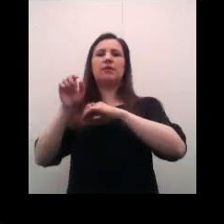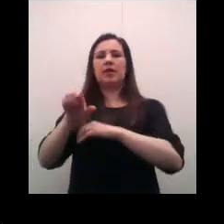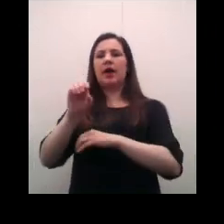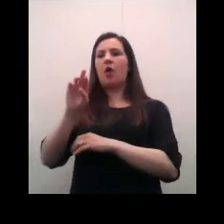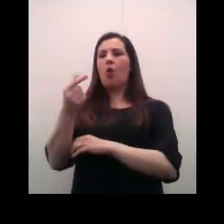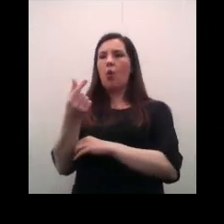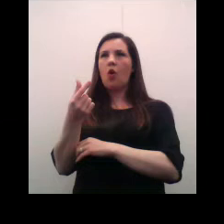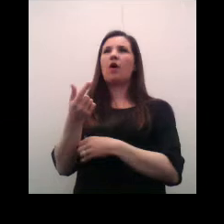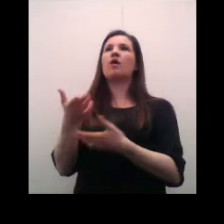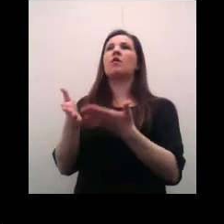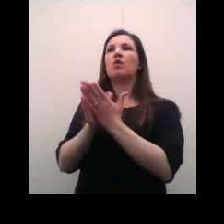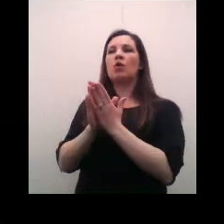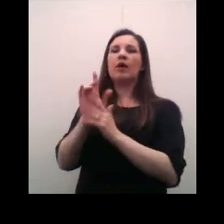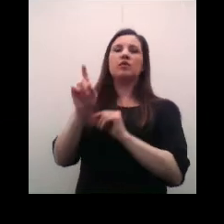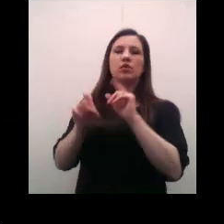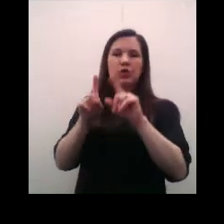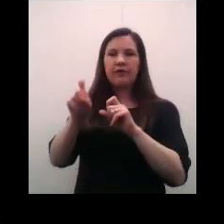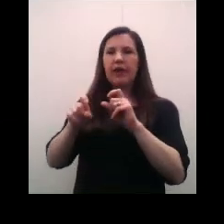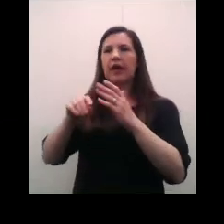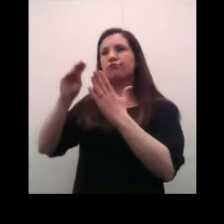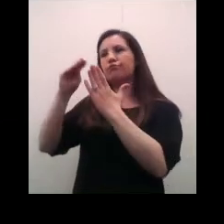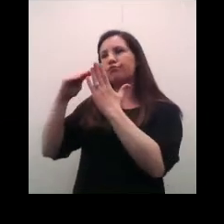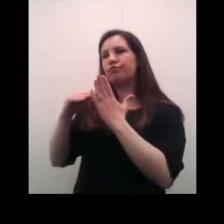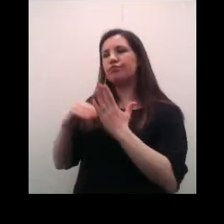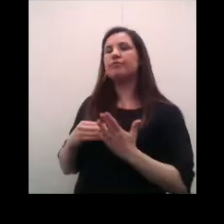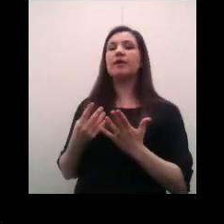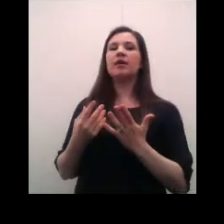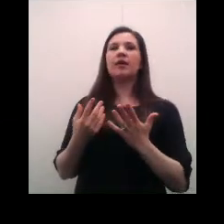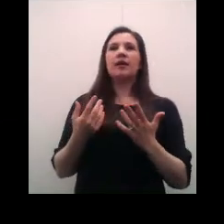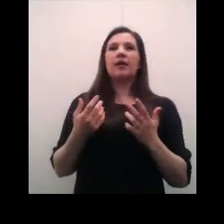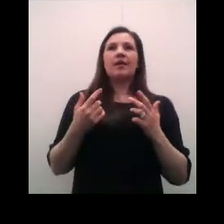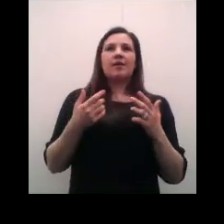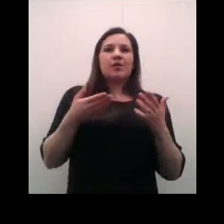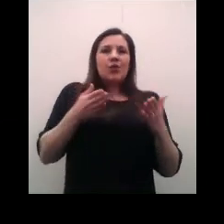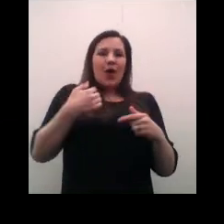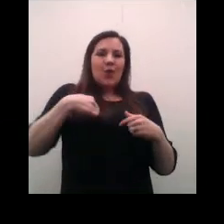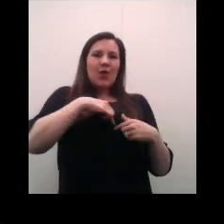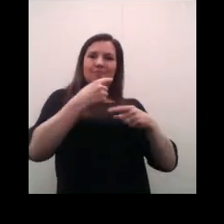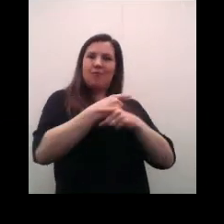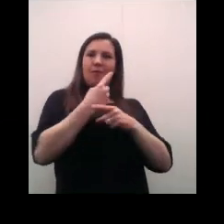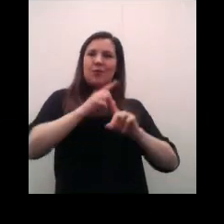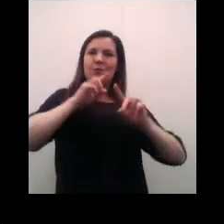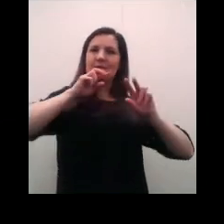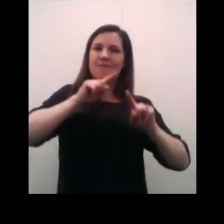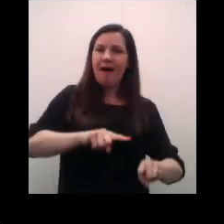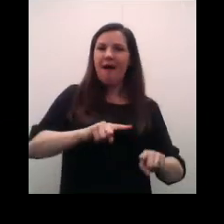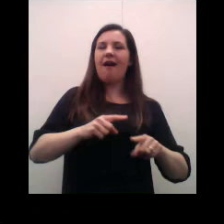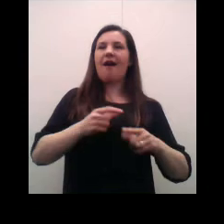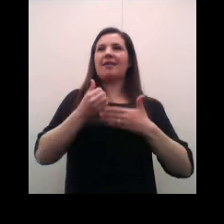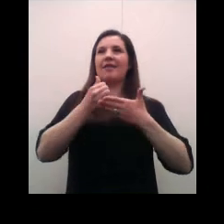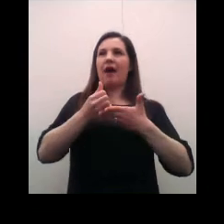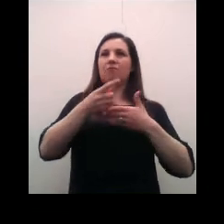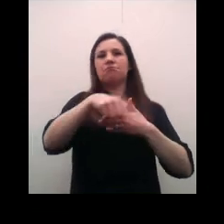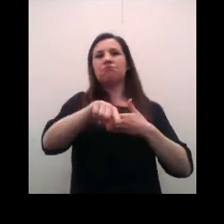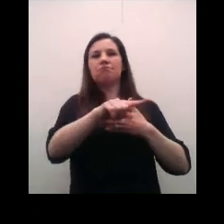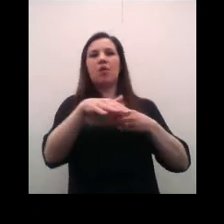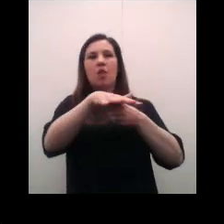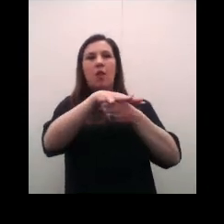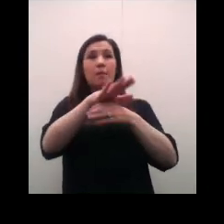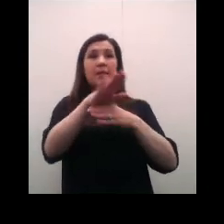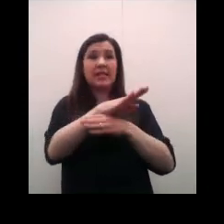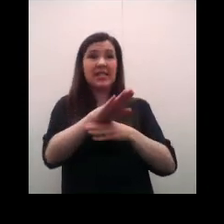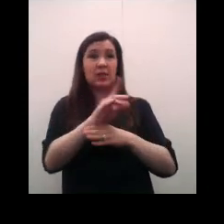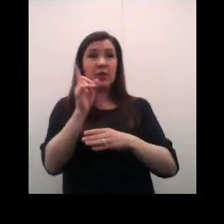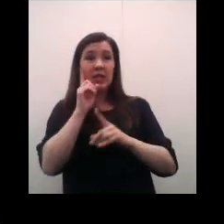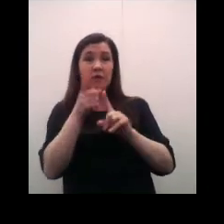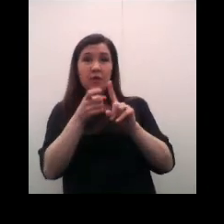you make the request for the survey. The only way we're going to be able to properly respond to this and help local businesses is if we hear